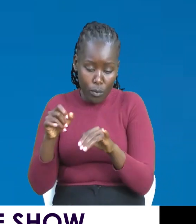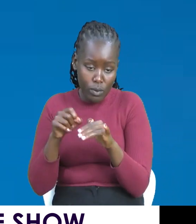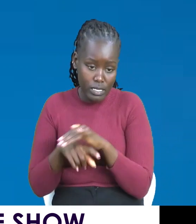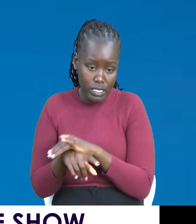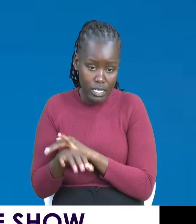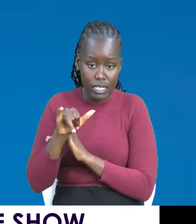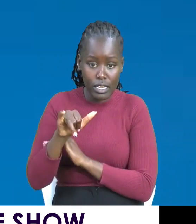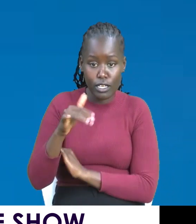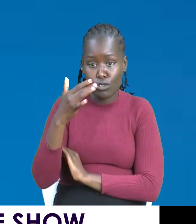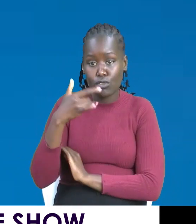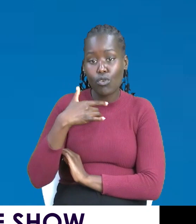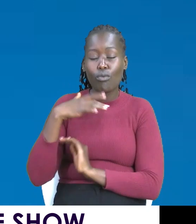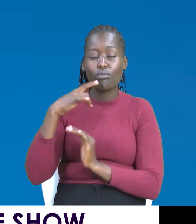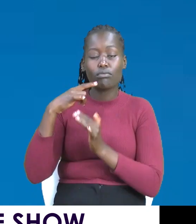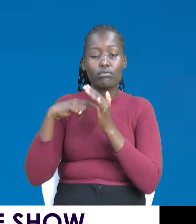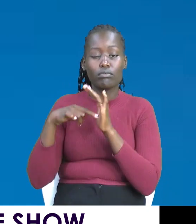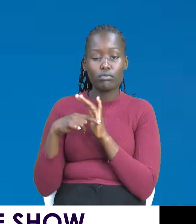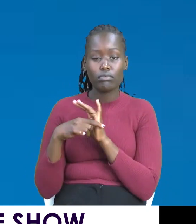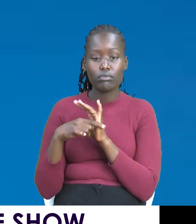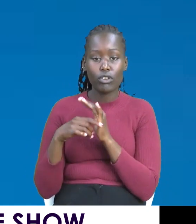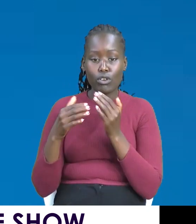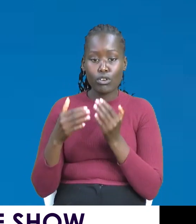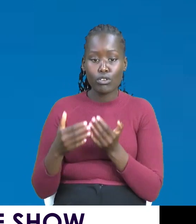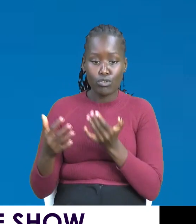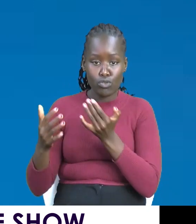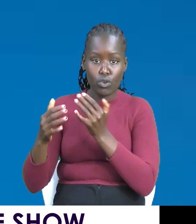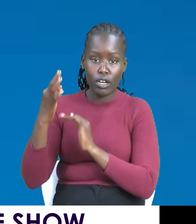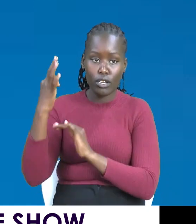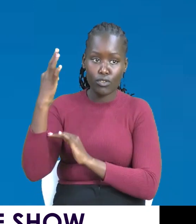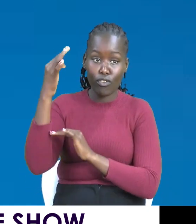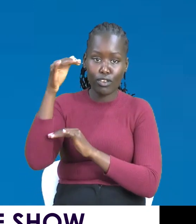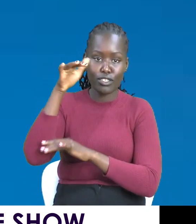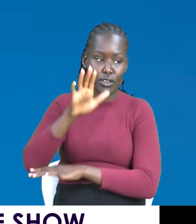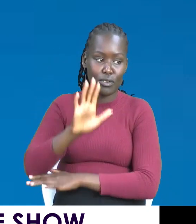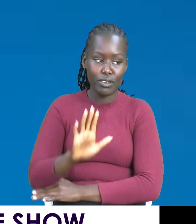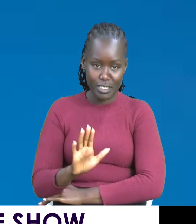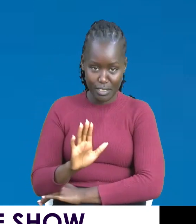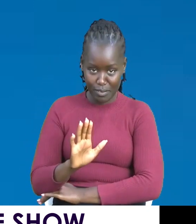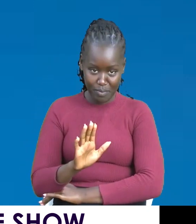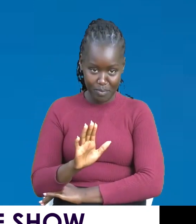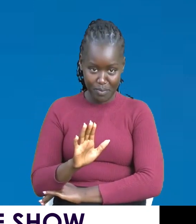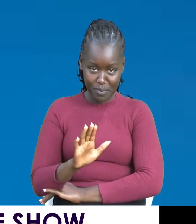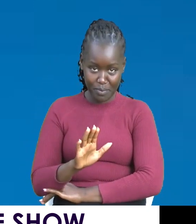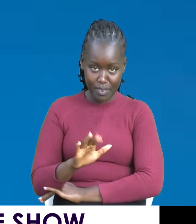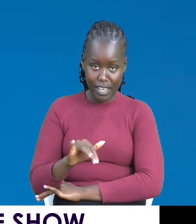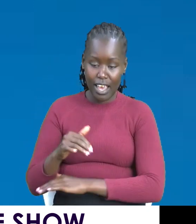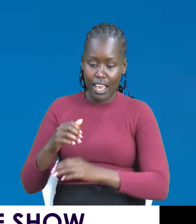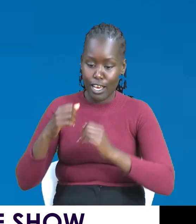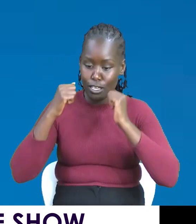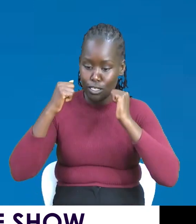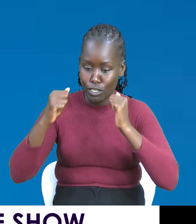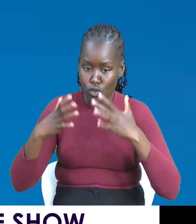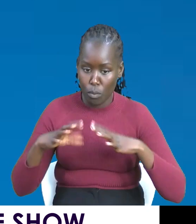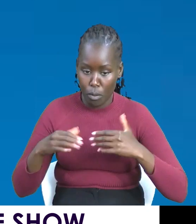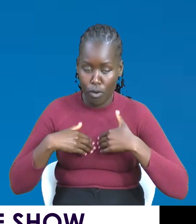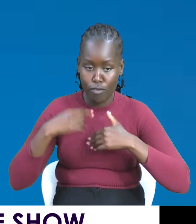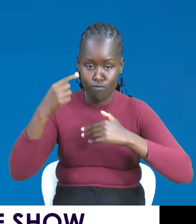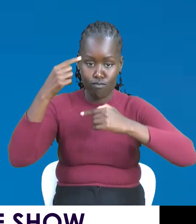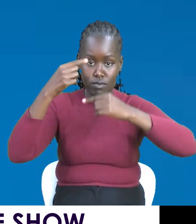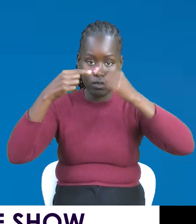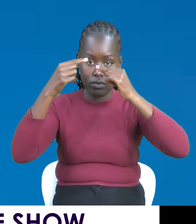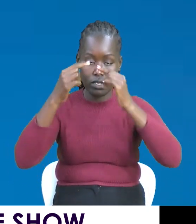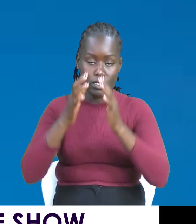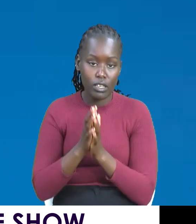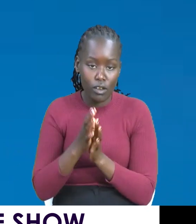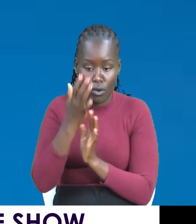is what you need to birth into your future. Tough people carry prosperity right in them.